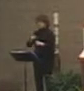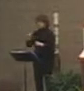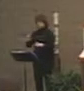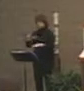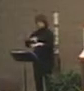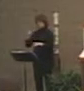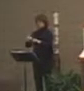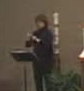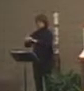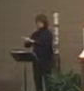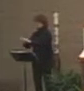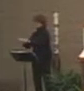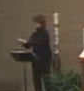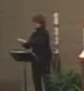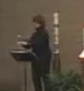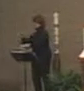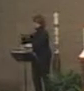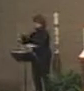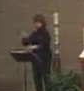your call in your state of life.